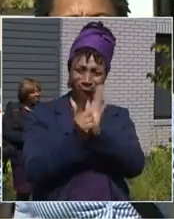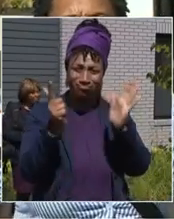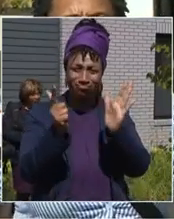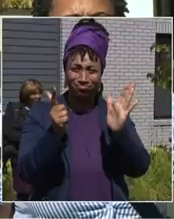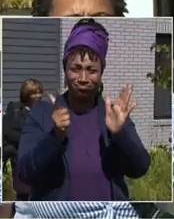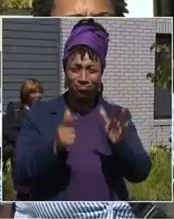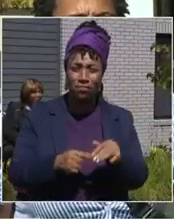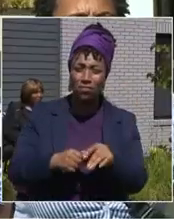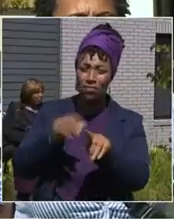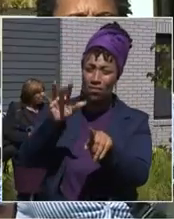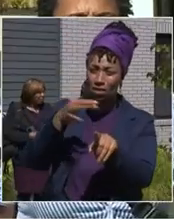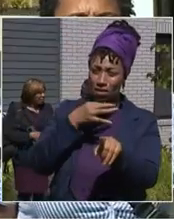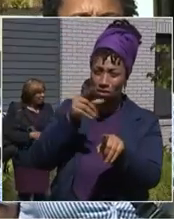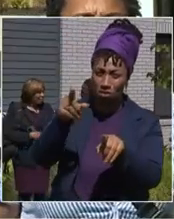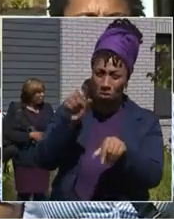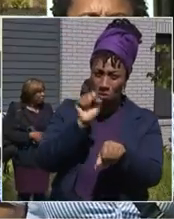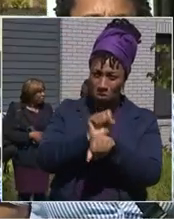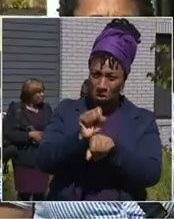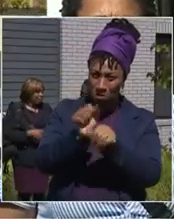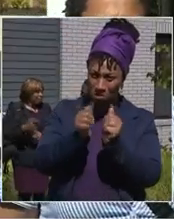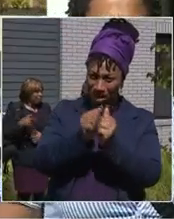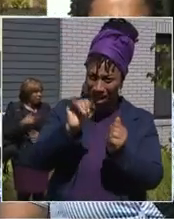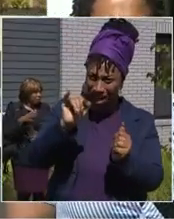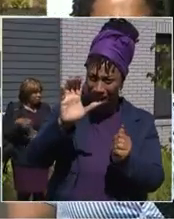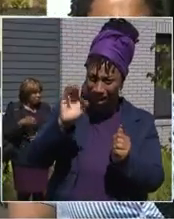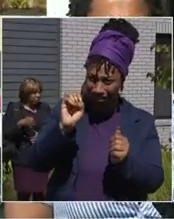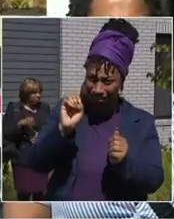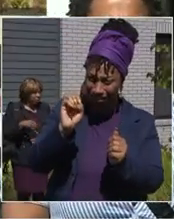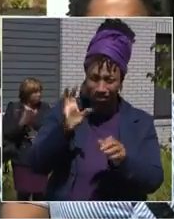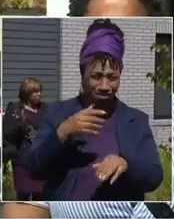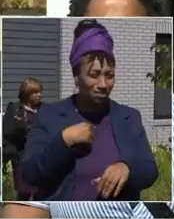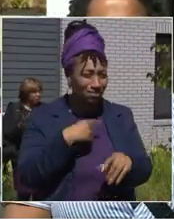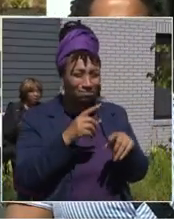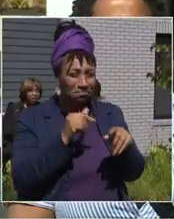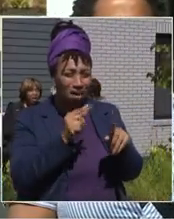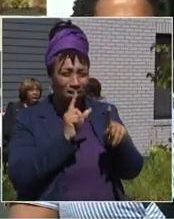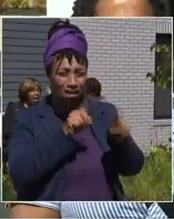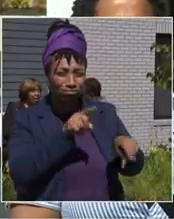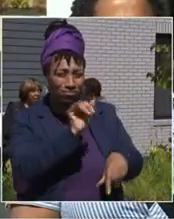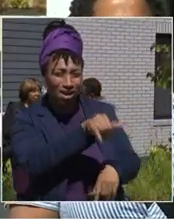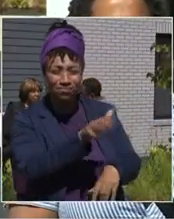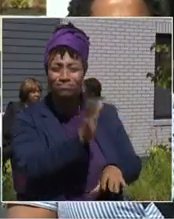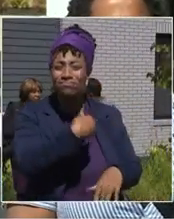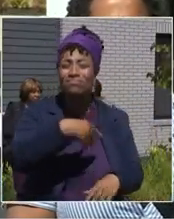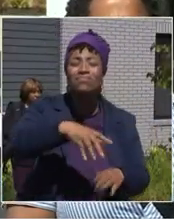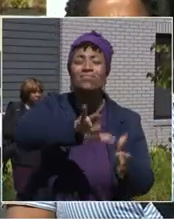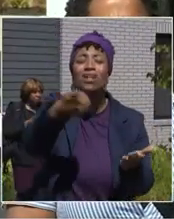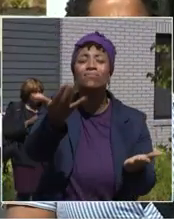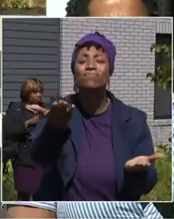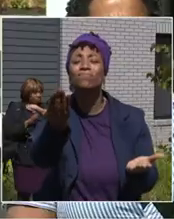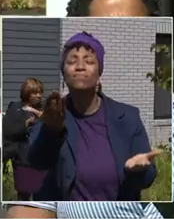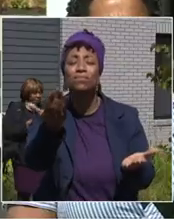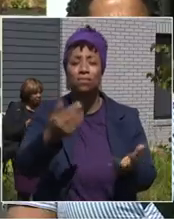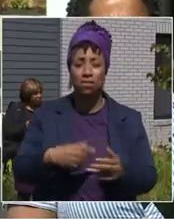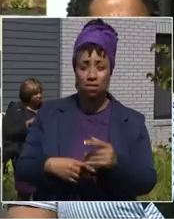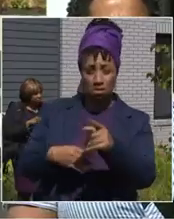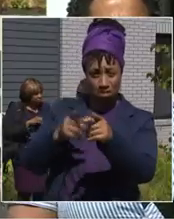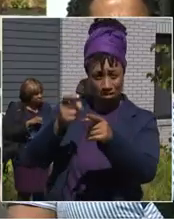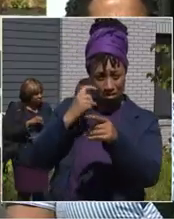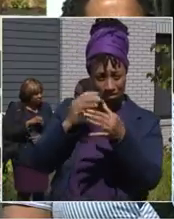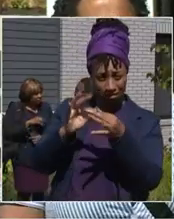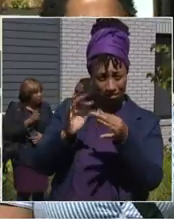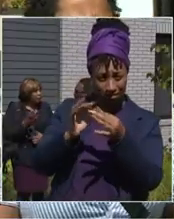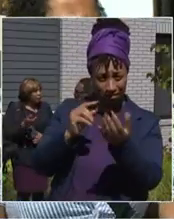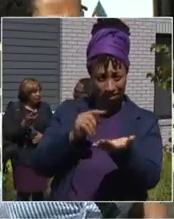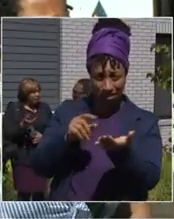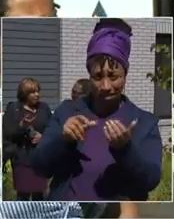that same question. Yes? I'm being a little greedy now, but you mentioned Deputy Mayor Albert having the conversations. Yeah. I'm wondering if she could provide any updates. Sure. I